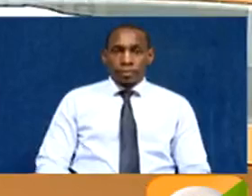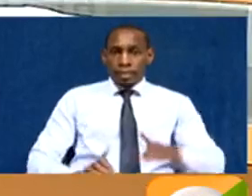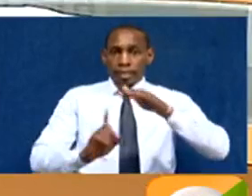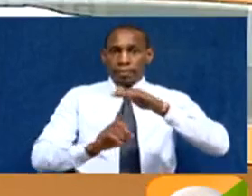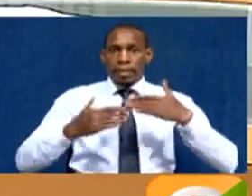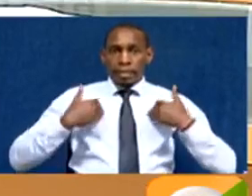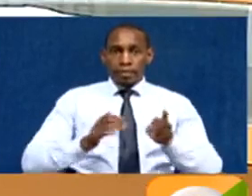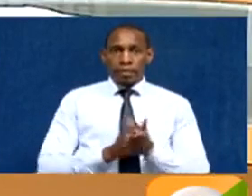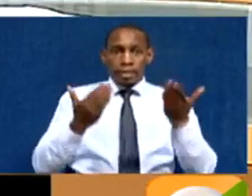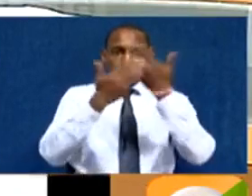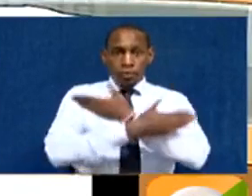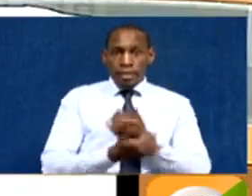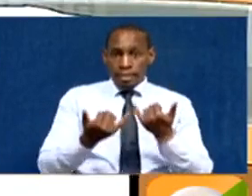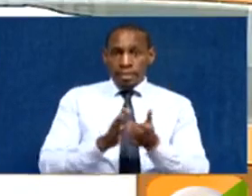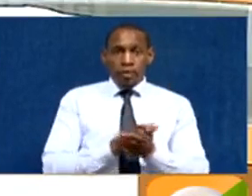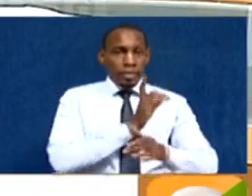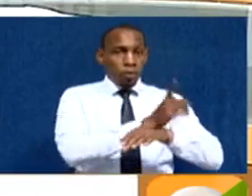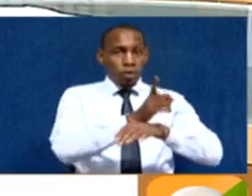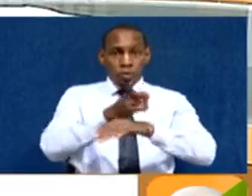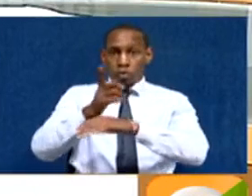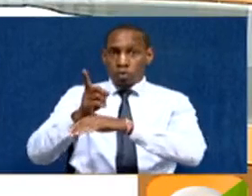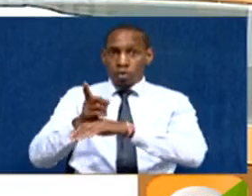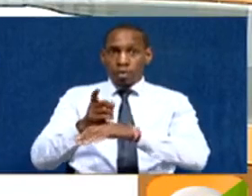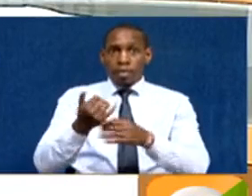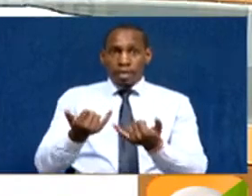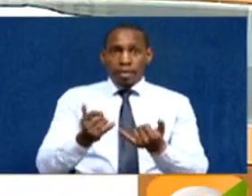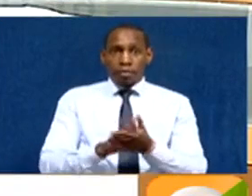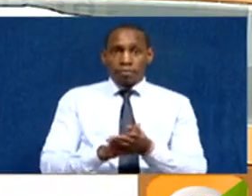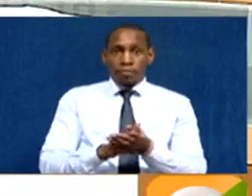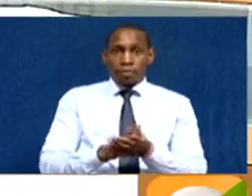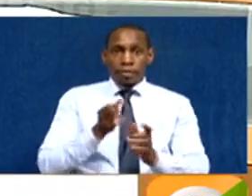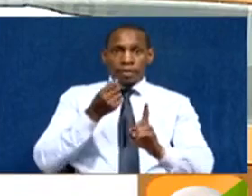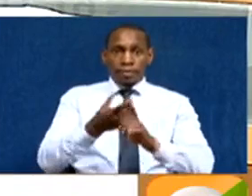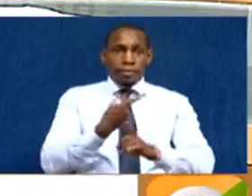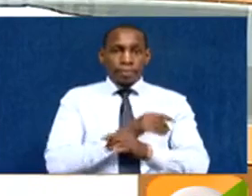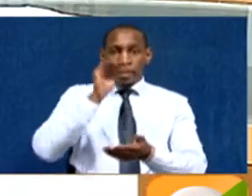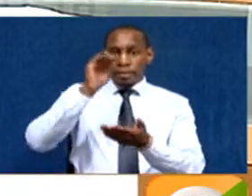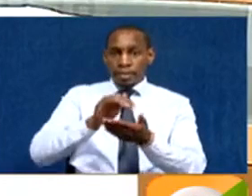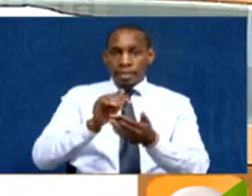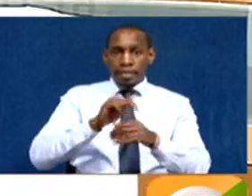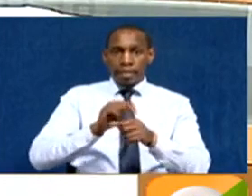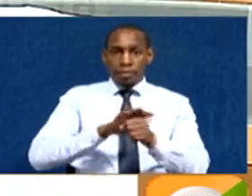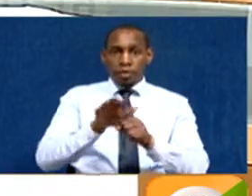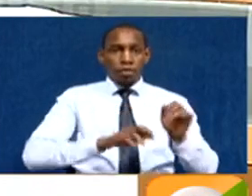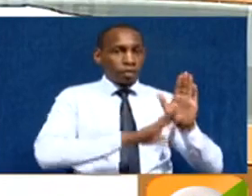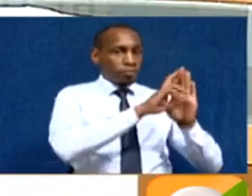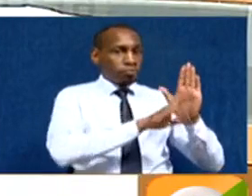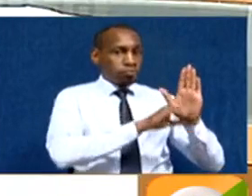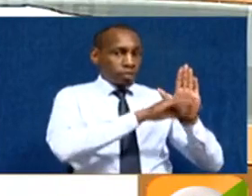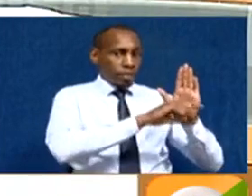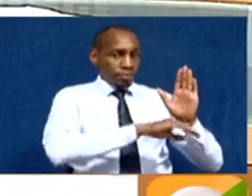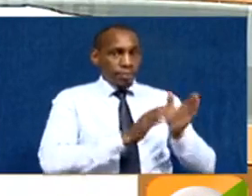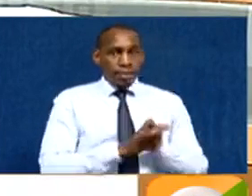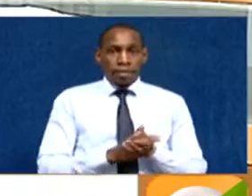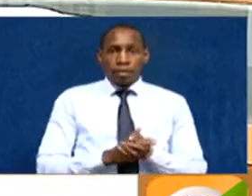The Ministry of Health is tonight sounding an alarm over a reduction in vaccine uptake since the easing of COVID-19 containment